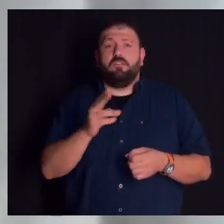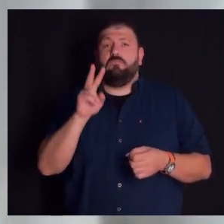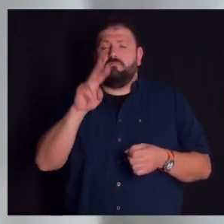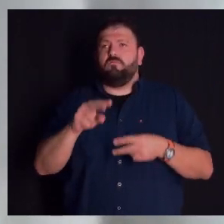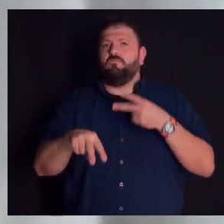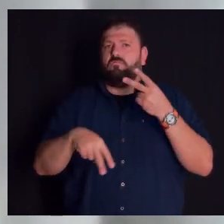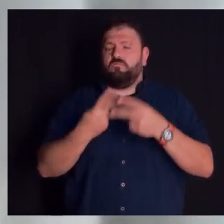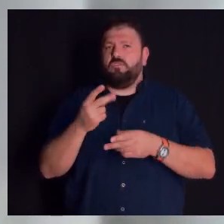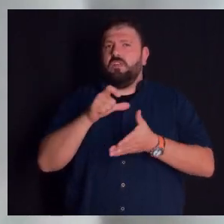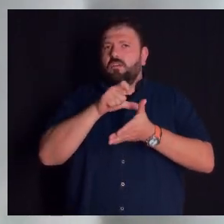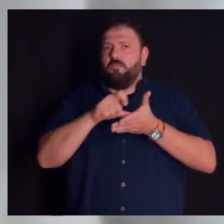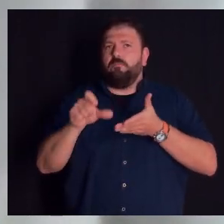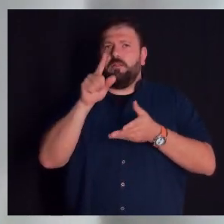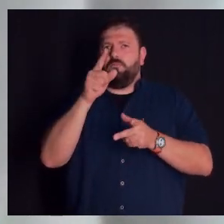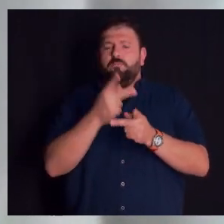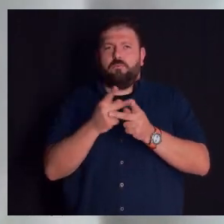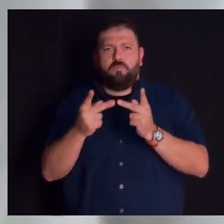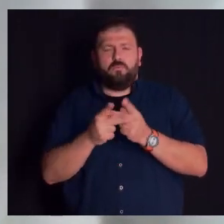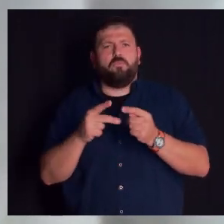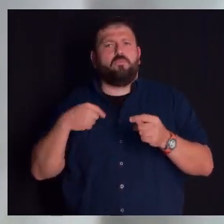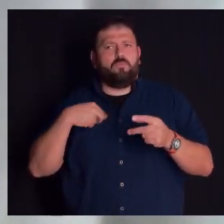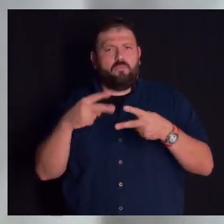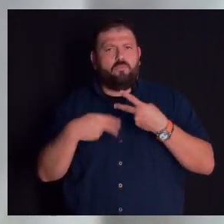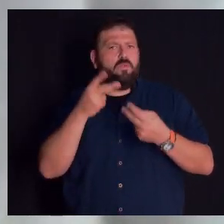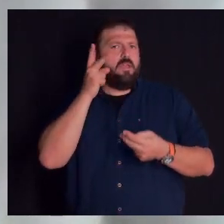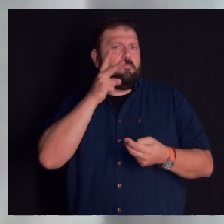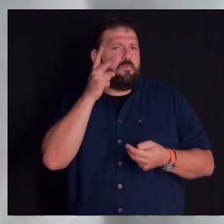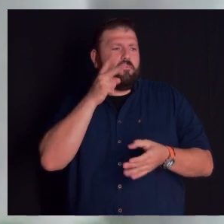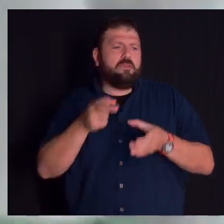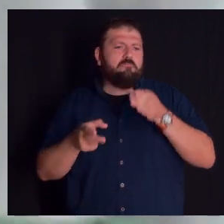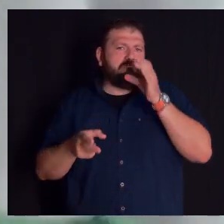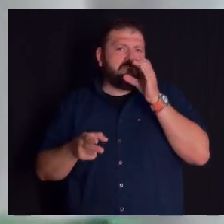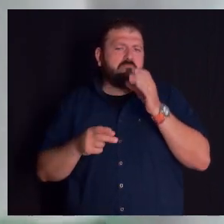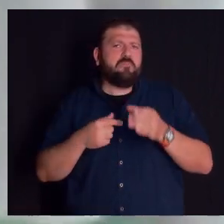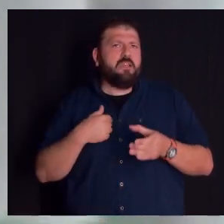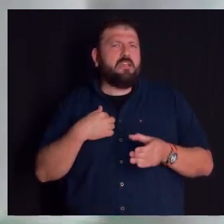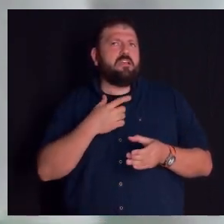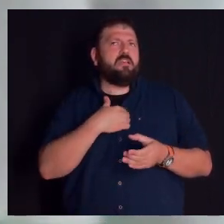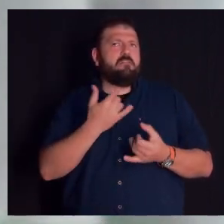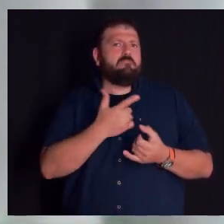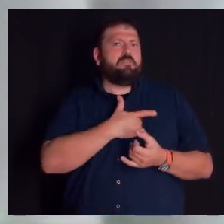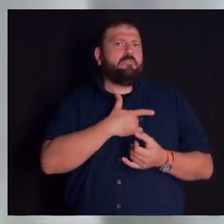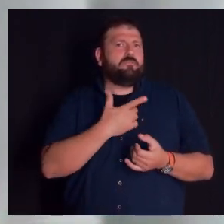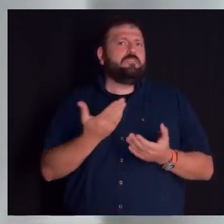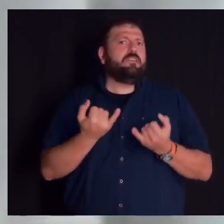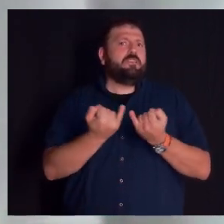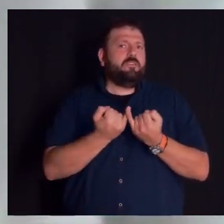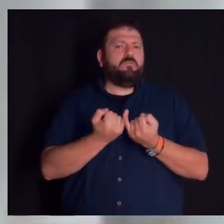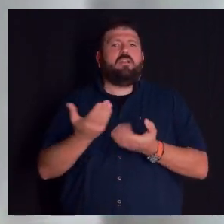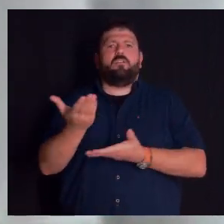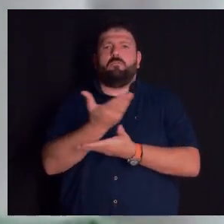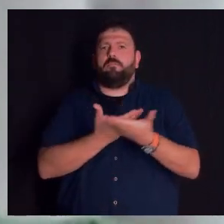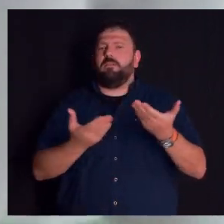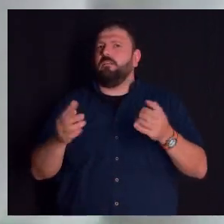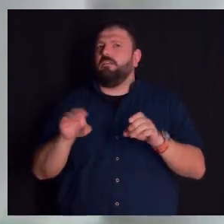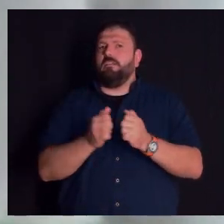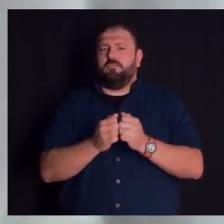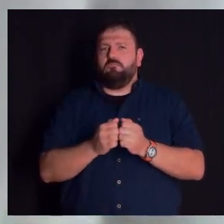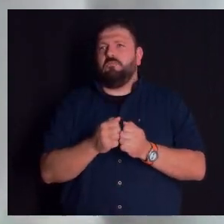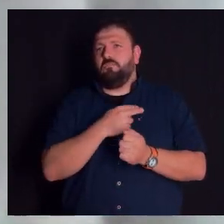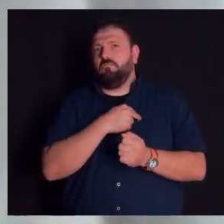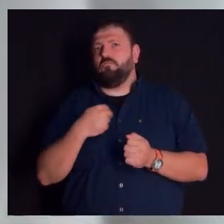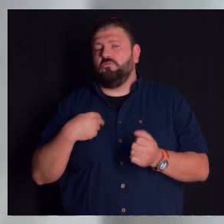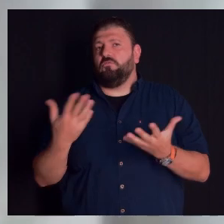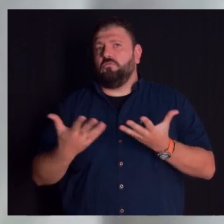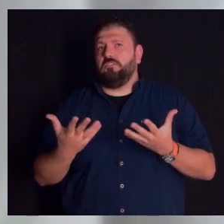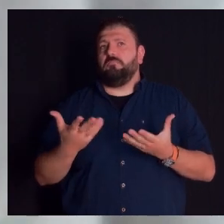And I started, well, I will buy a product, I will share, and I will try it and then share. Basically, what